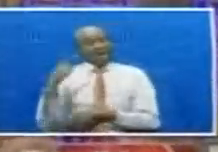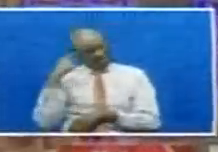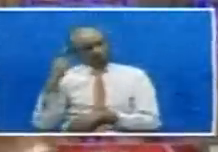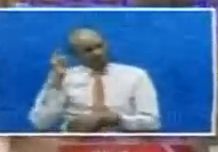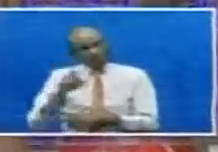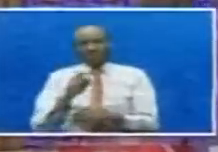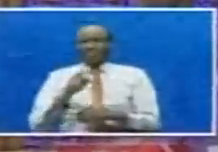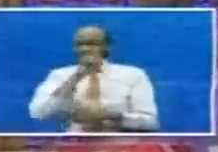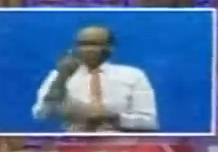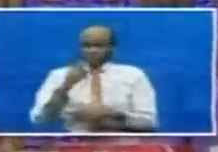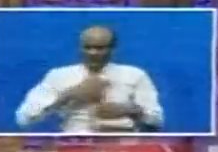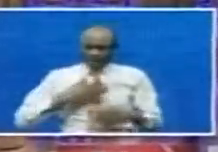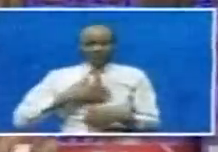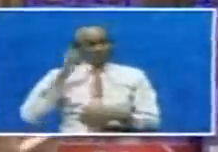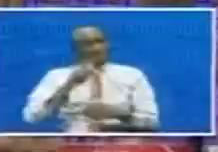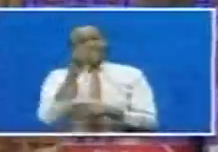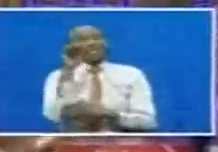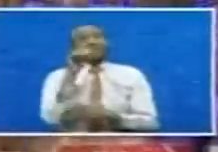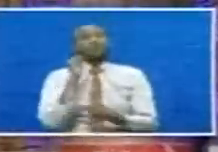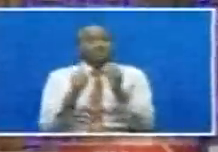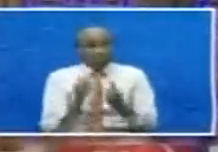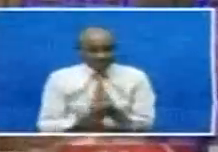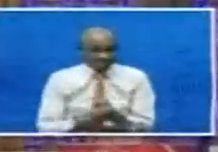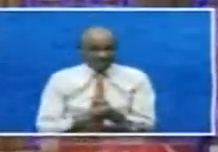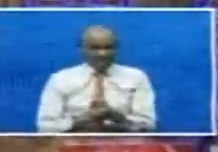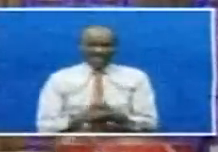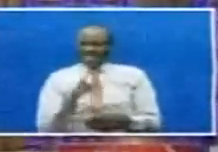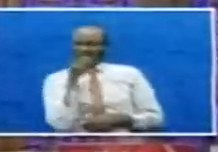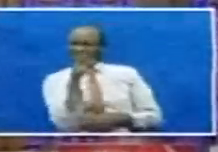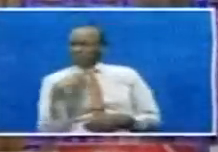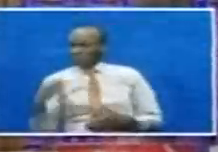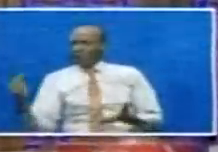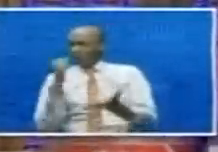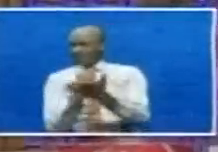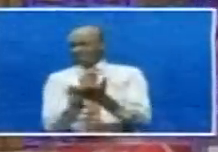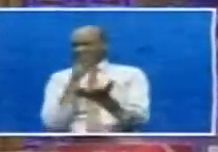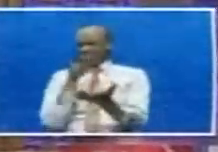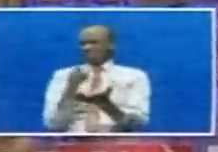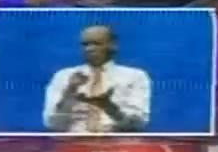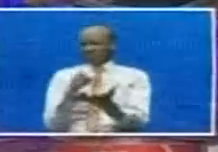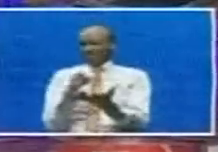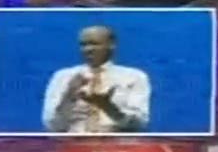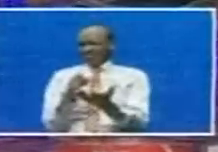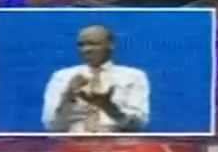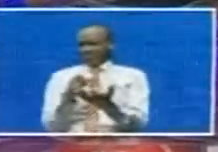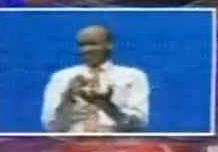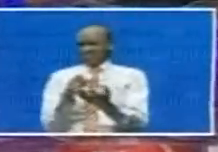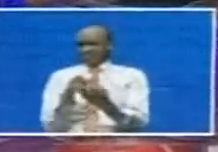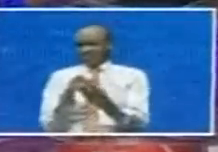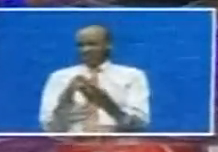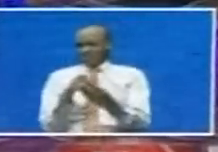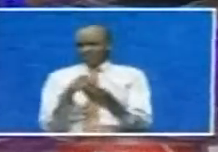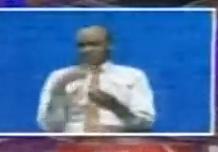asking, the questions we should be asking is, have these people been appointed pursuant to the